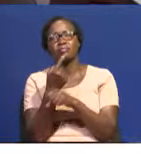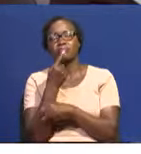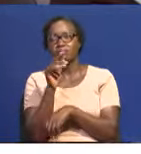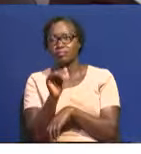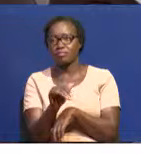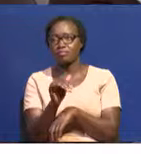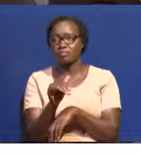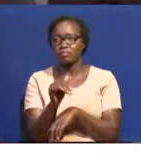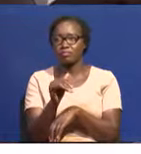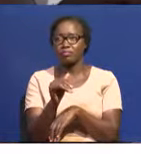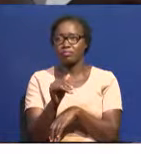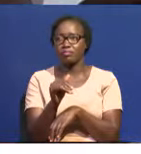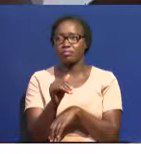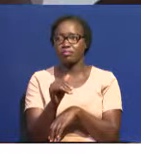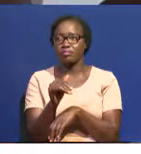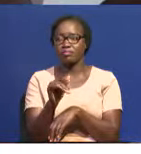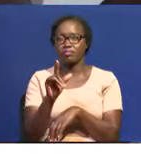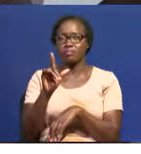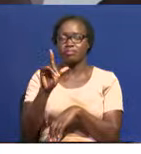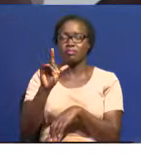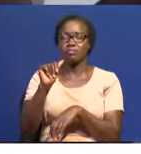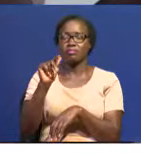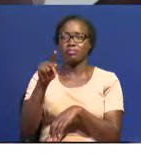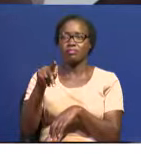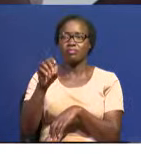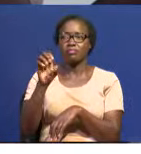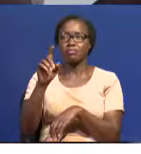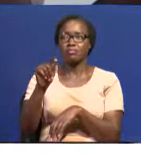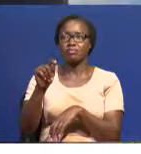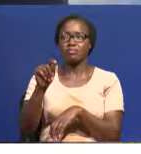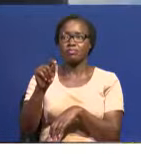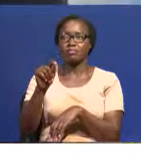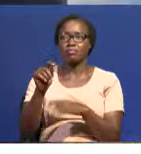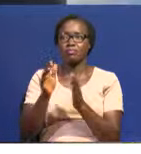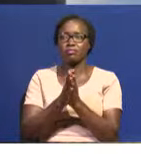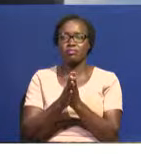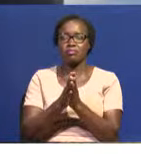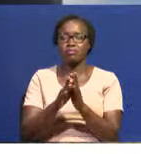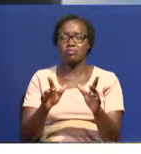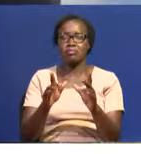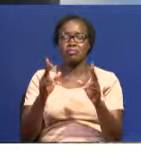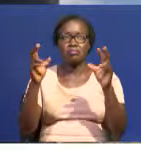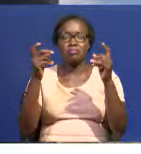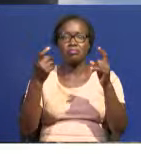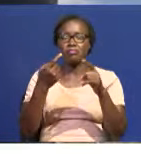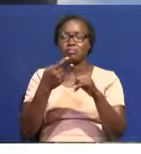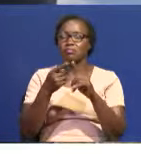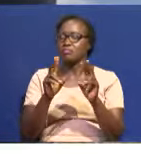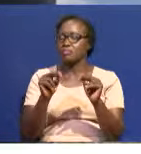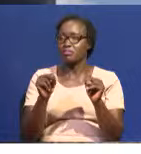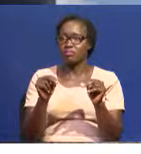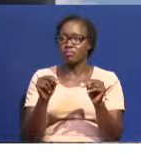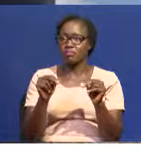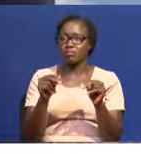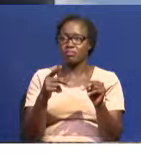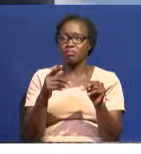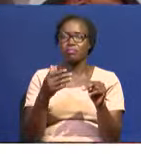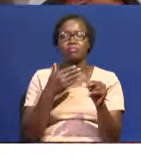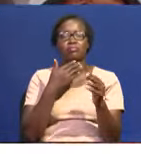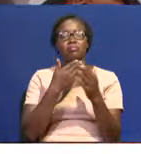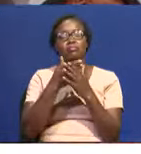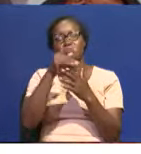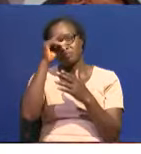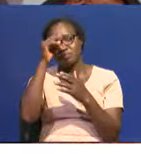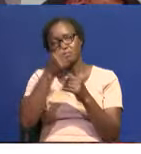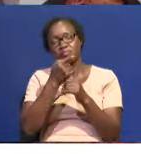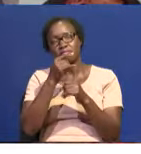that the LAPSET has taken a new turn and it's no longer a Maram issue, it's a bitumen. I was to thank the government